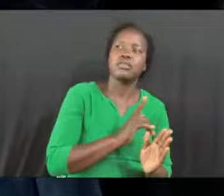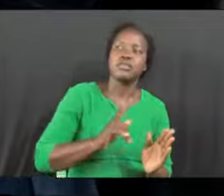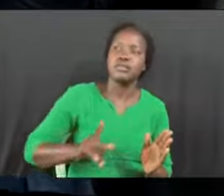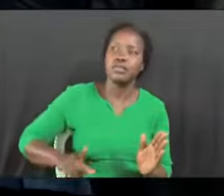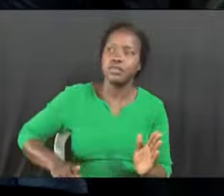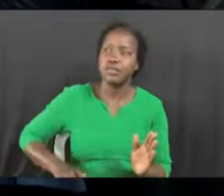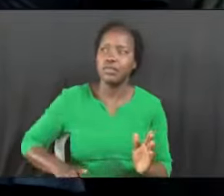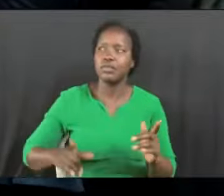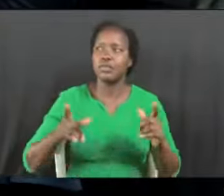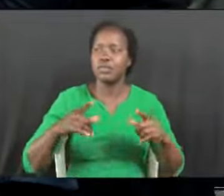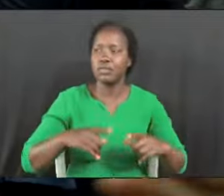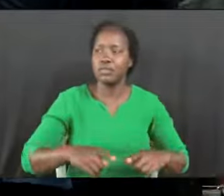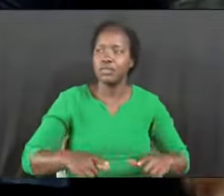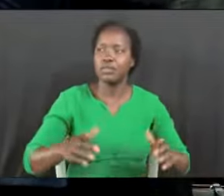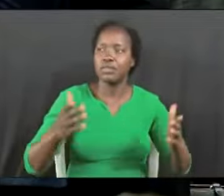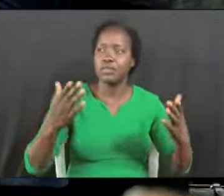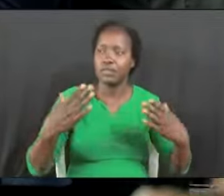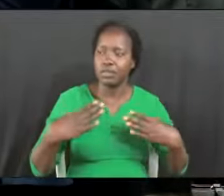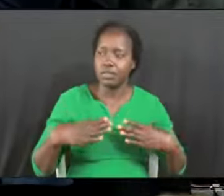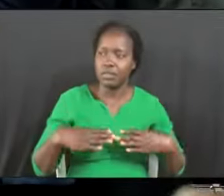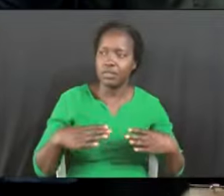Let the people rejoice.